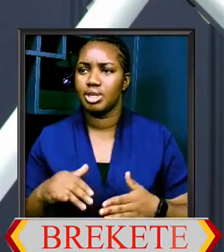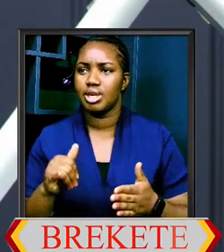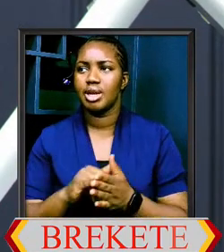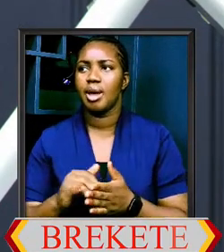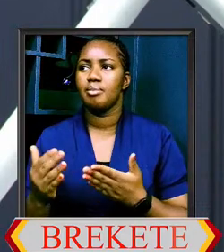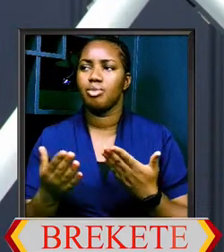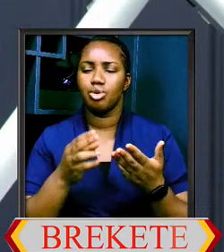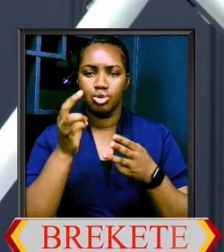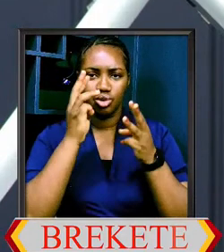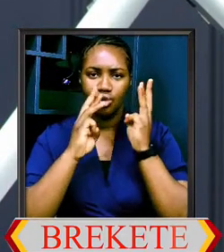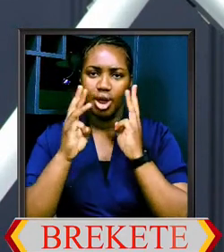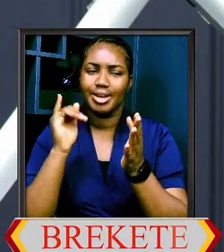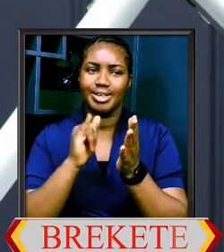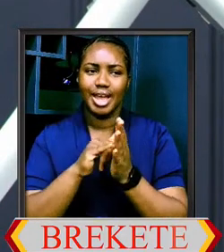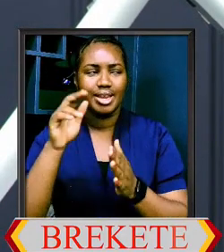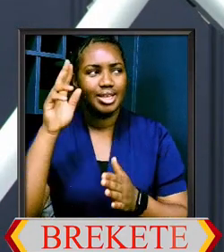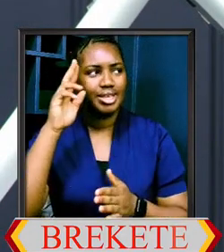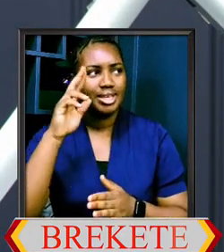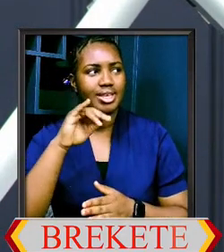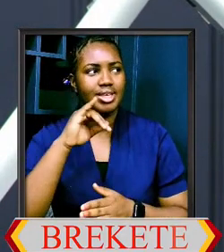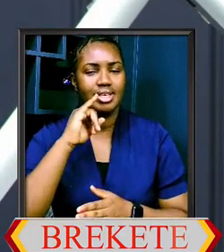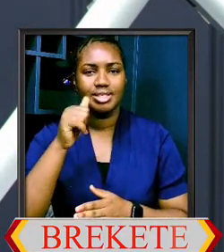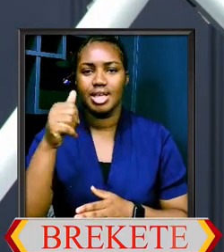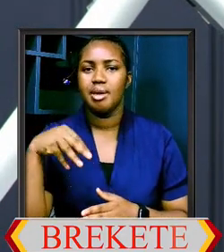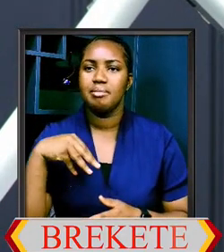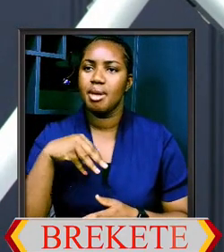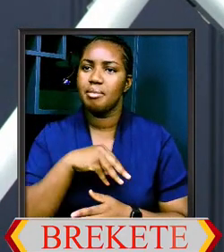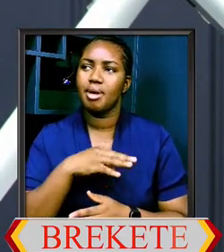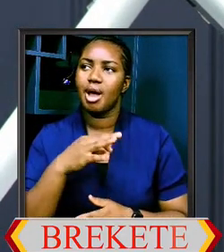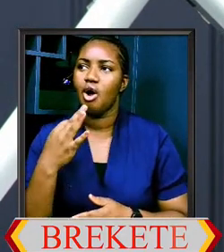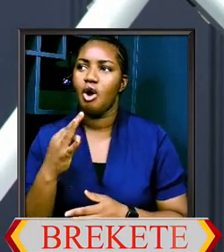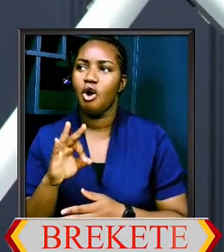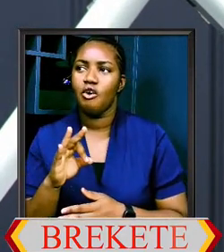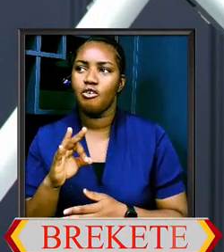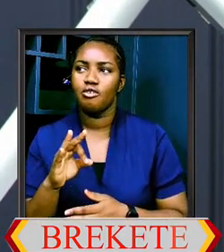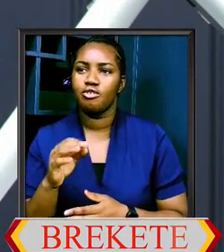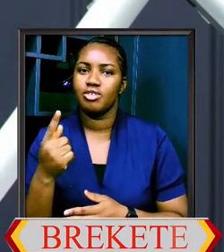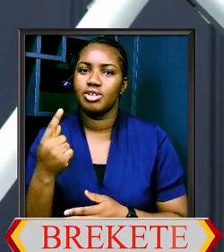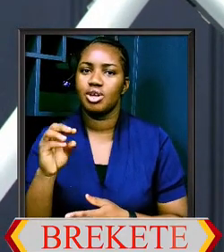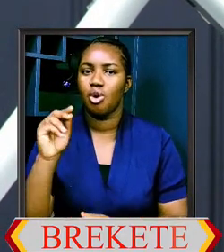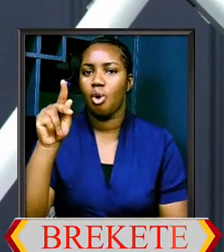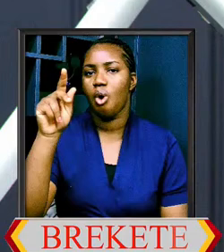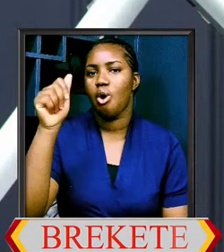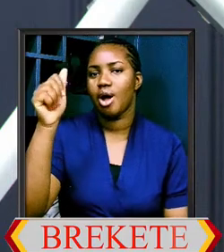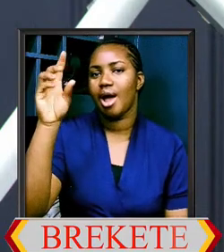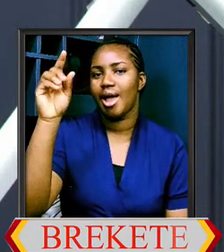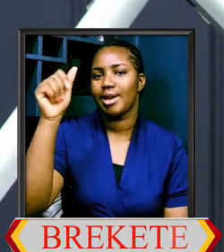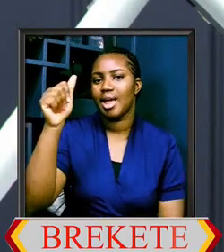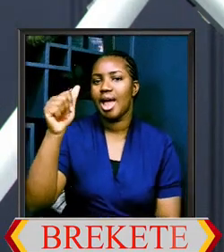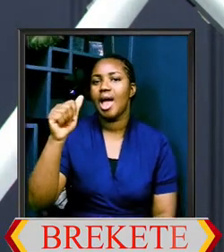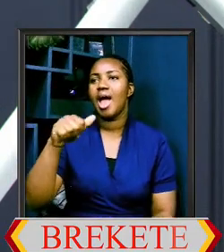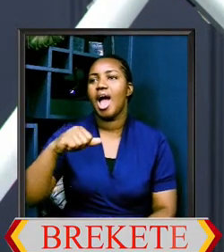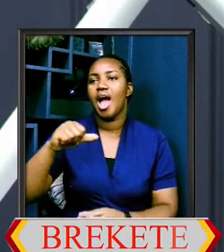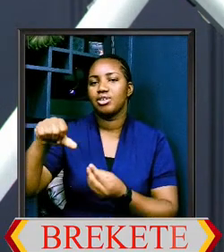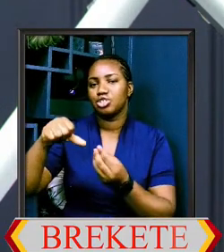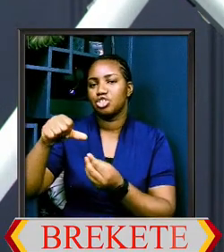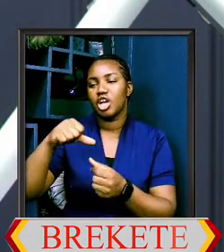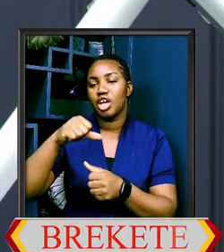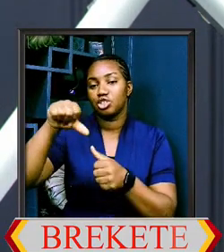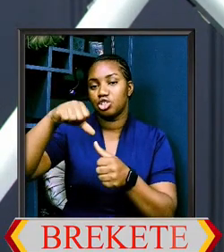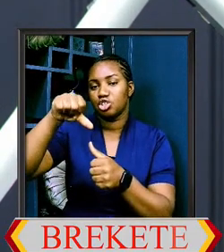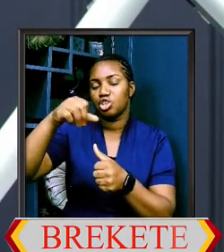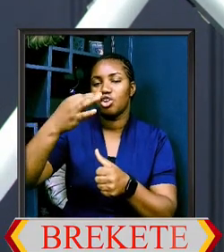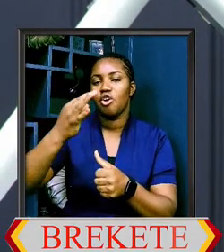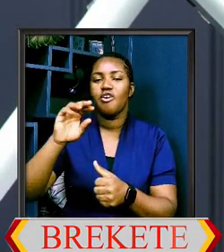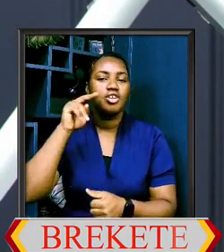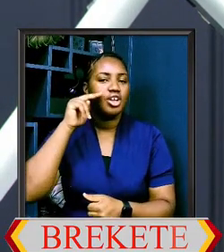carry cry, come, say, him be member of the Okada Association for Nigeria, and the